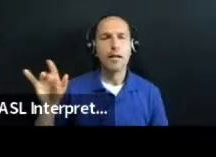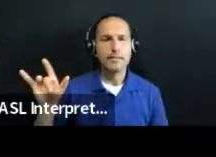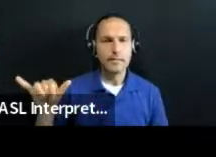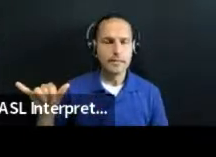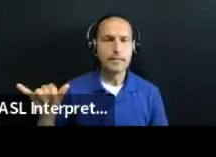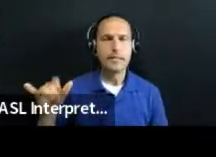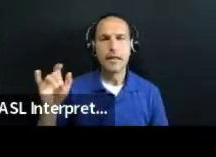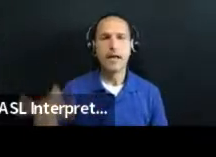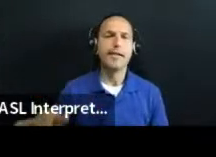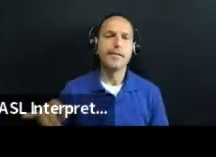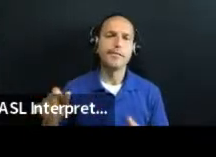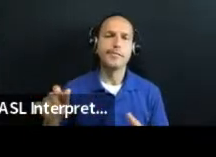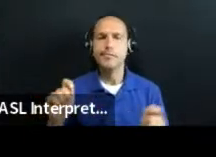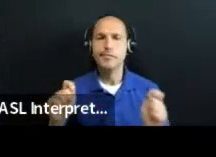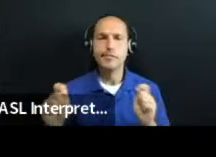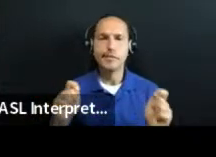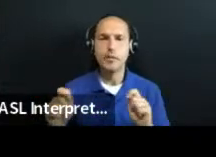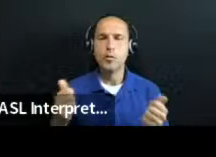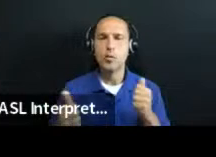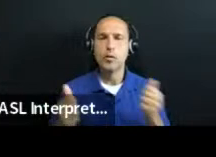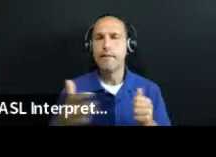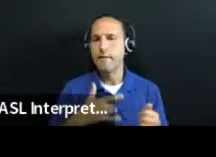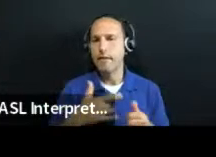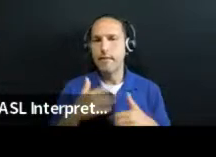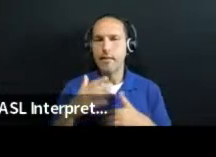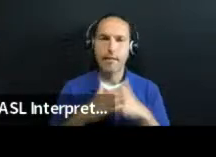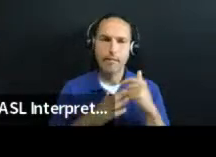to the level that is most comfortable to them.